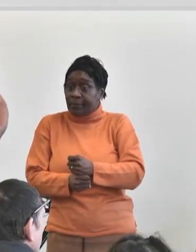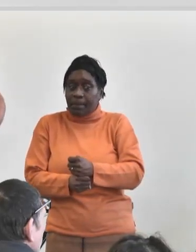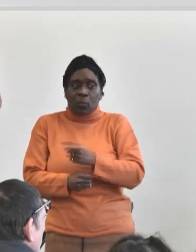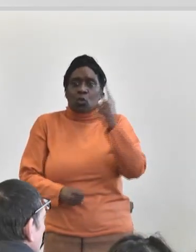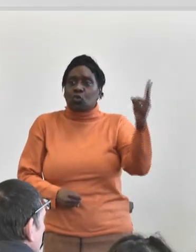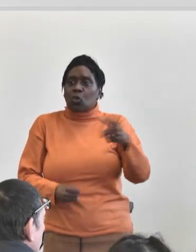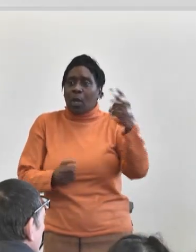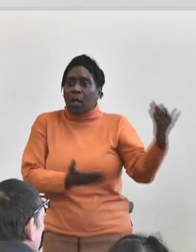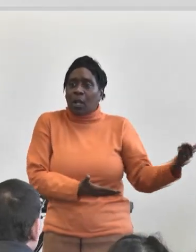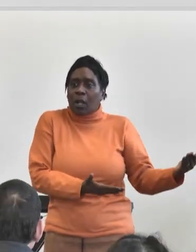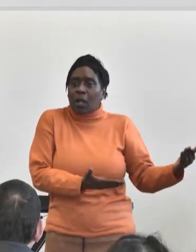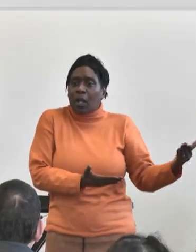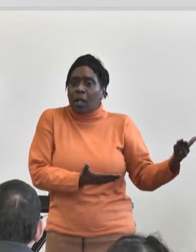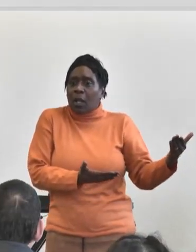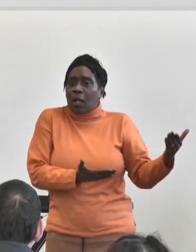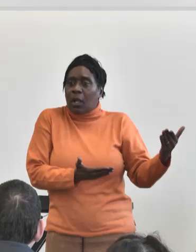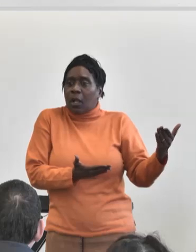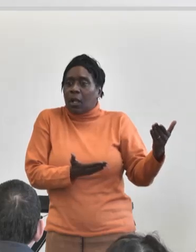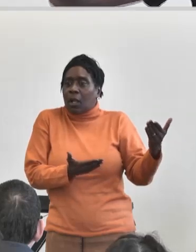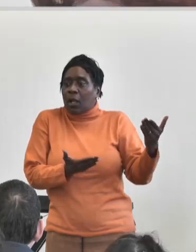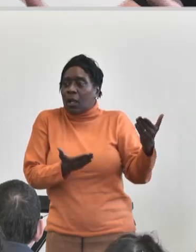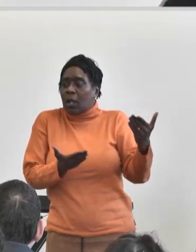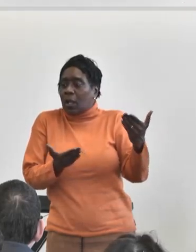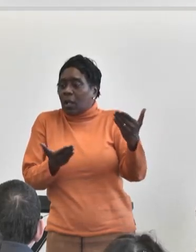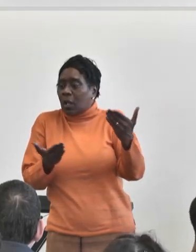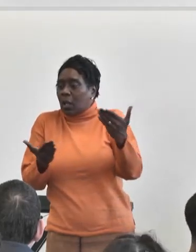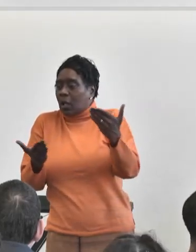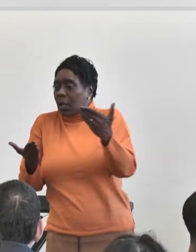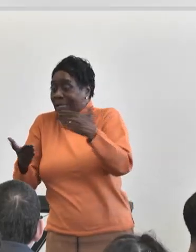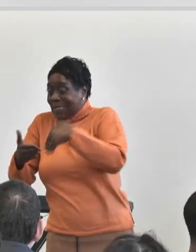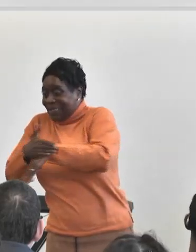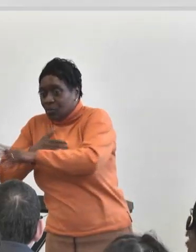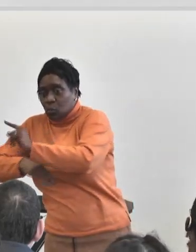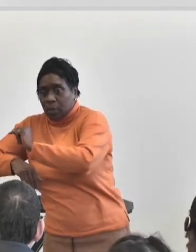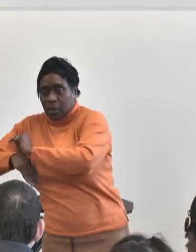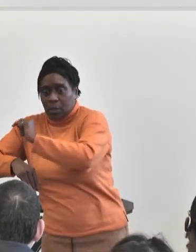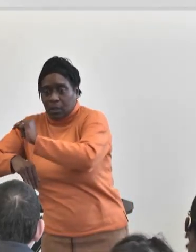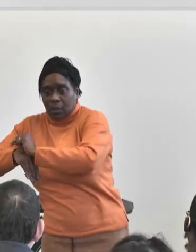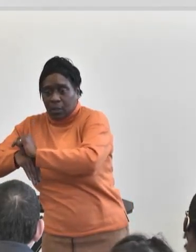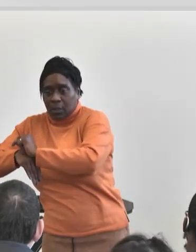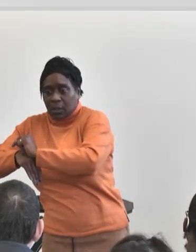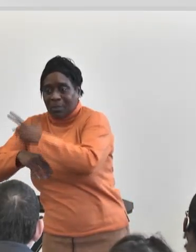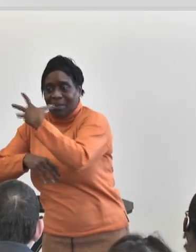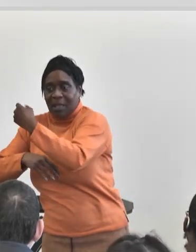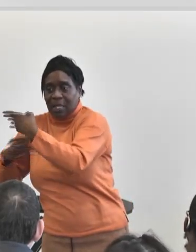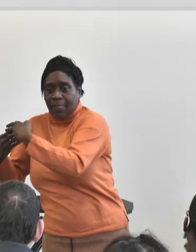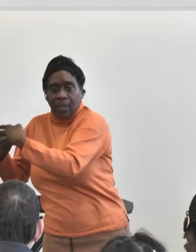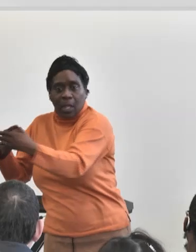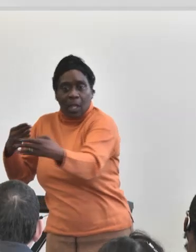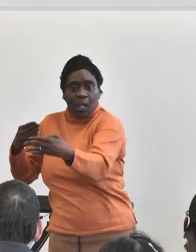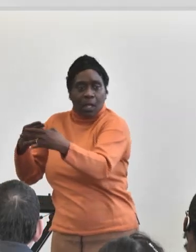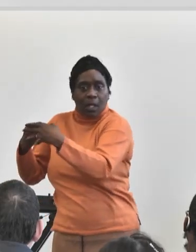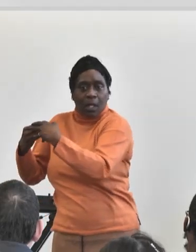someone had to pick him up, carry him to the temple, and put him outside that gate. Y luego